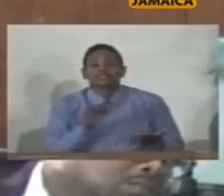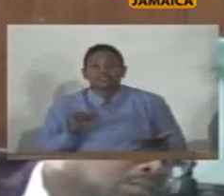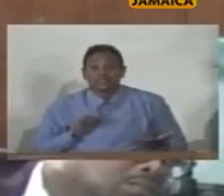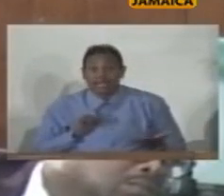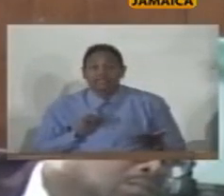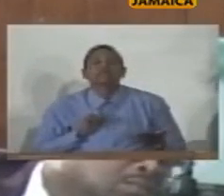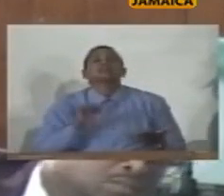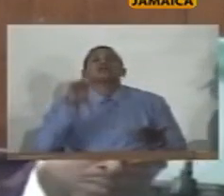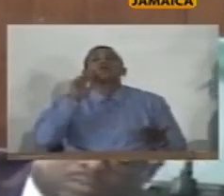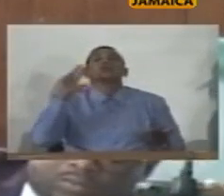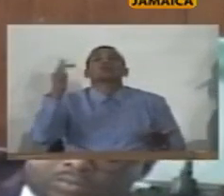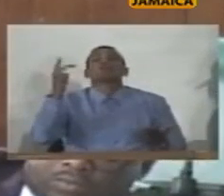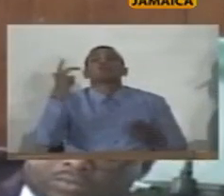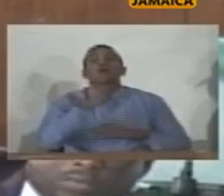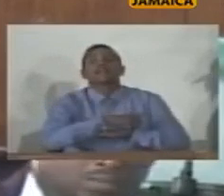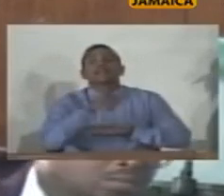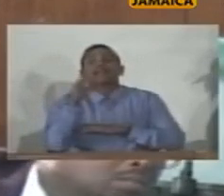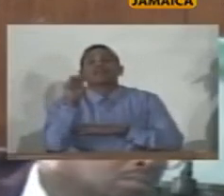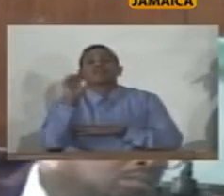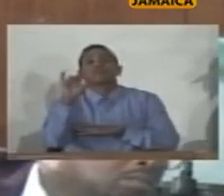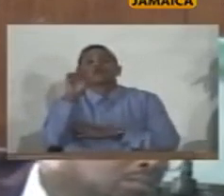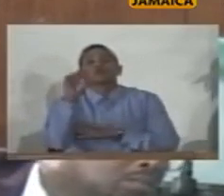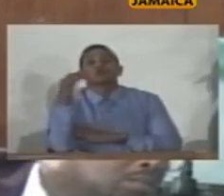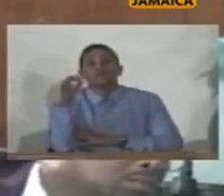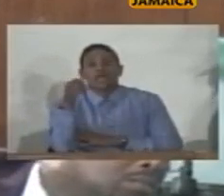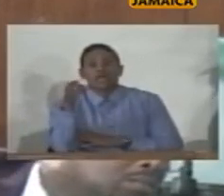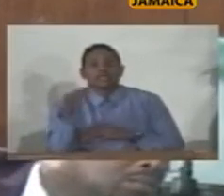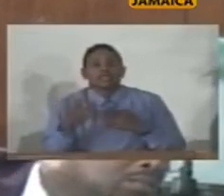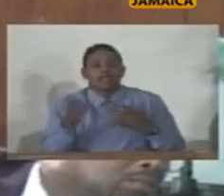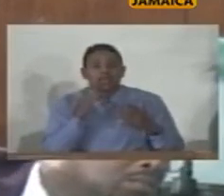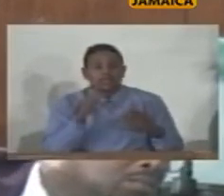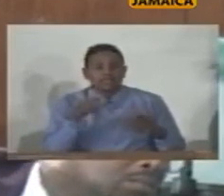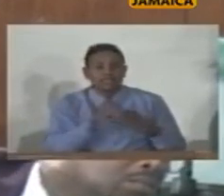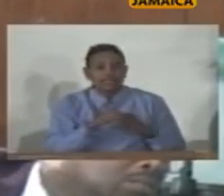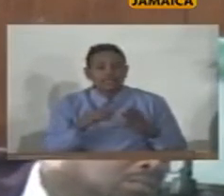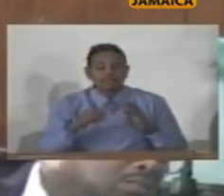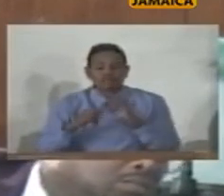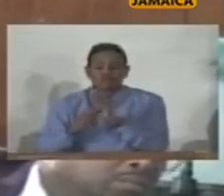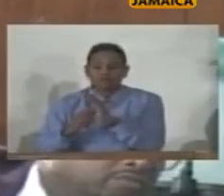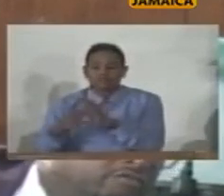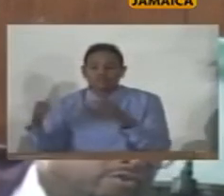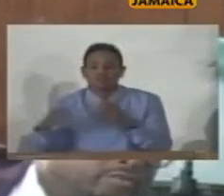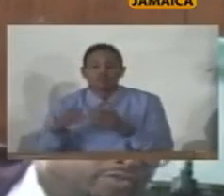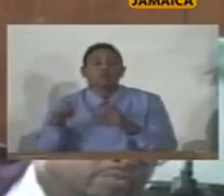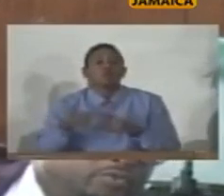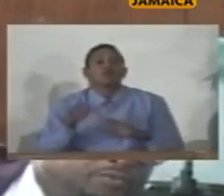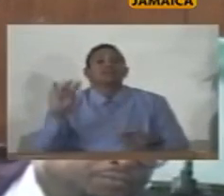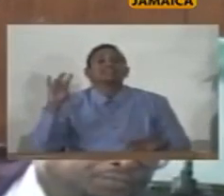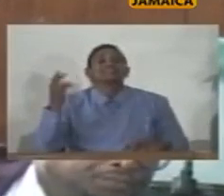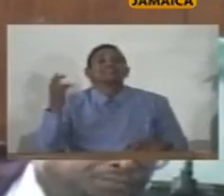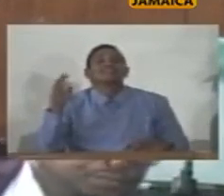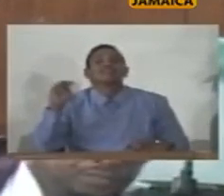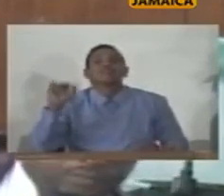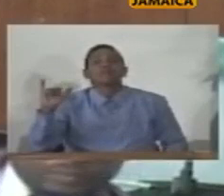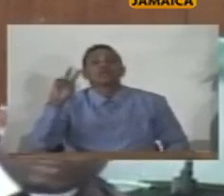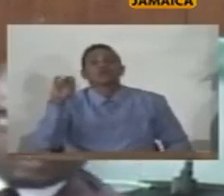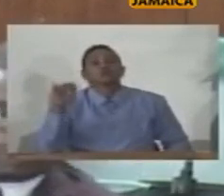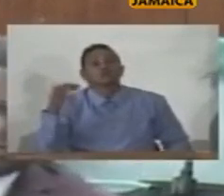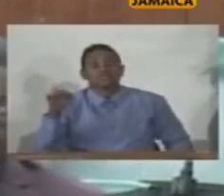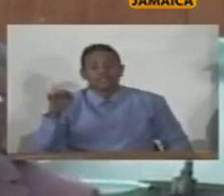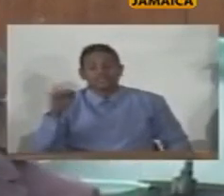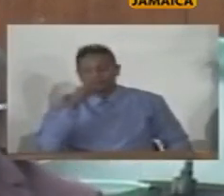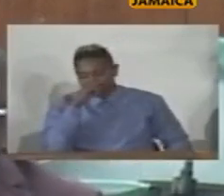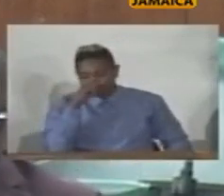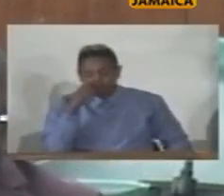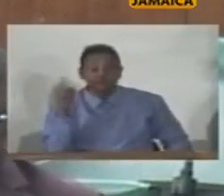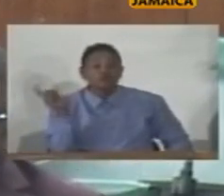on the 3rd day of May 2019 and in the House of Representatives on the 7th day of May 2019,